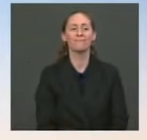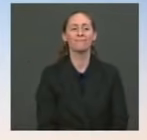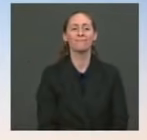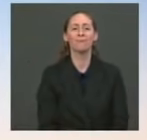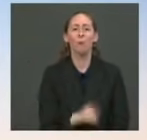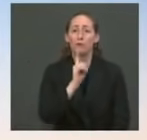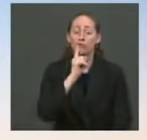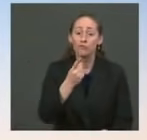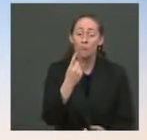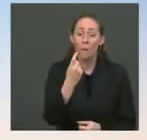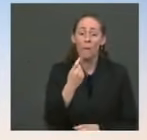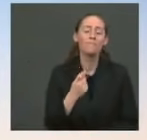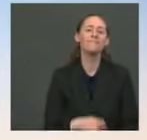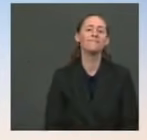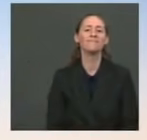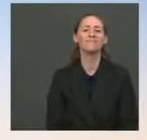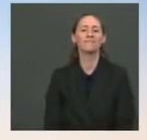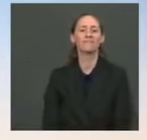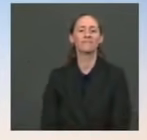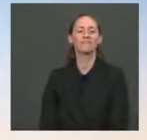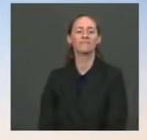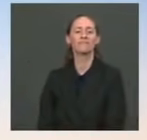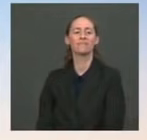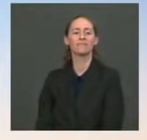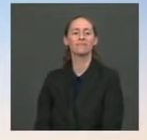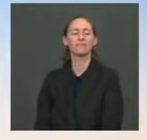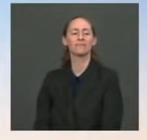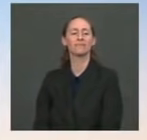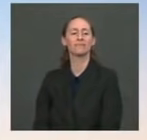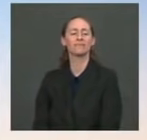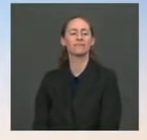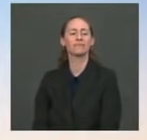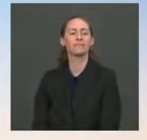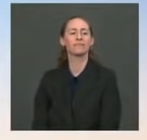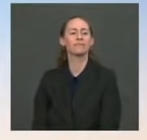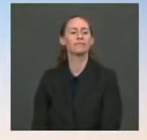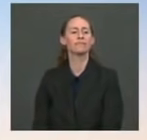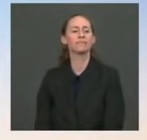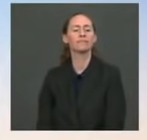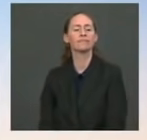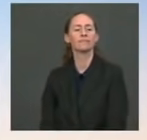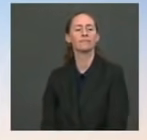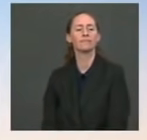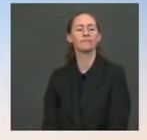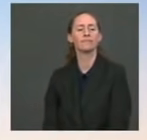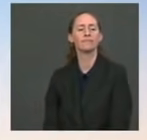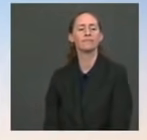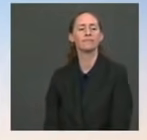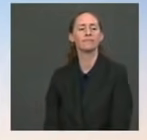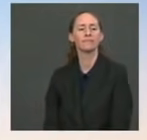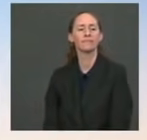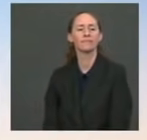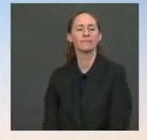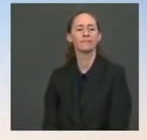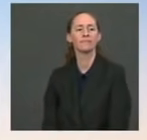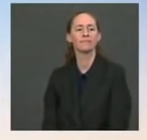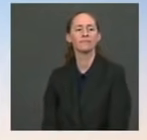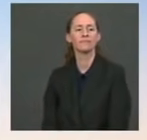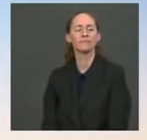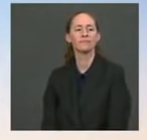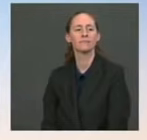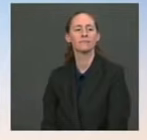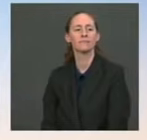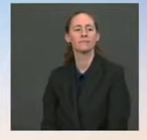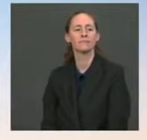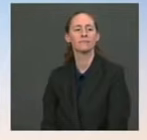I have one more. Go ahead. Thank you. You know, we've talked about the images that the Al Jazeera footage exposed with respect to the horses